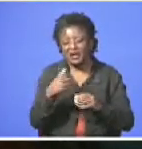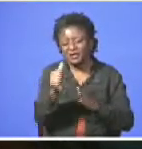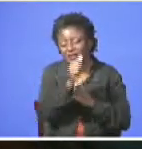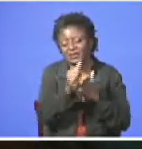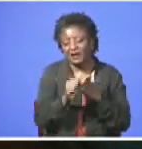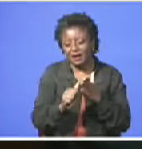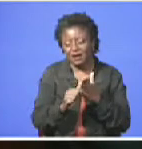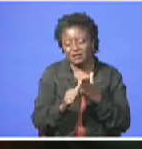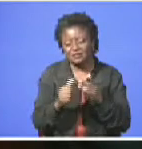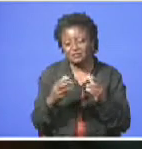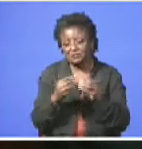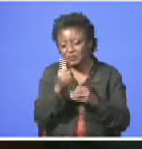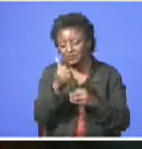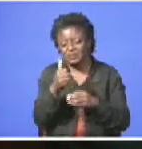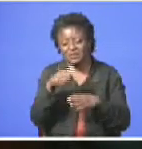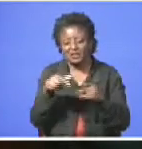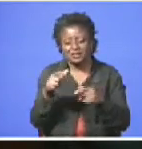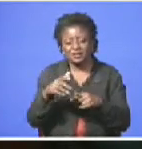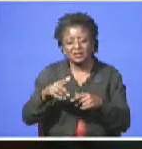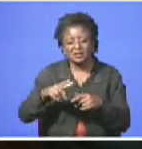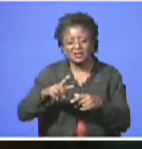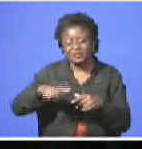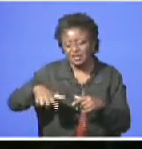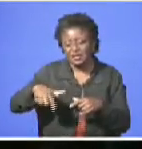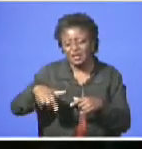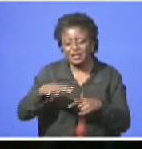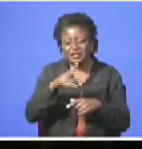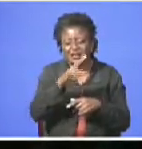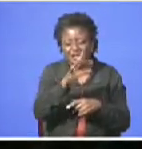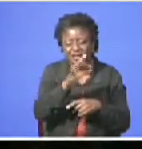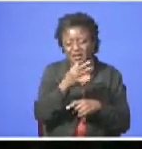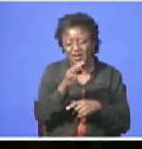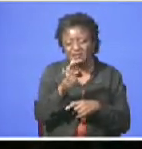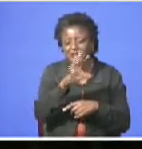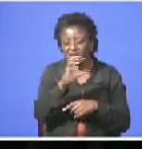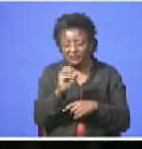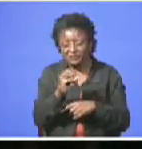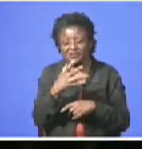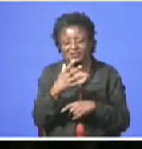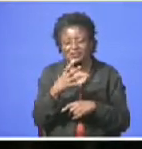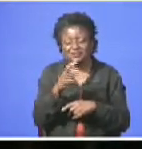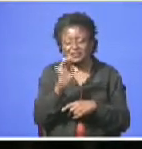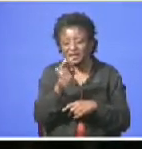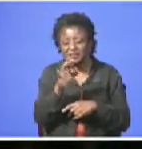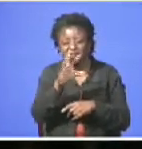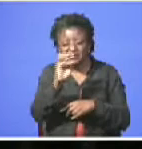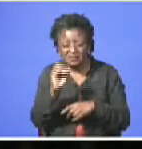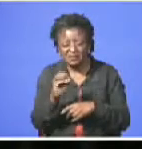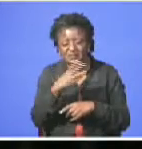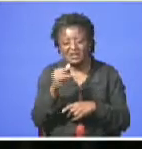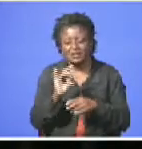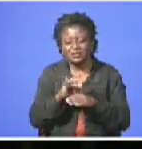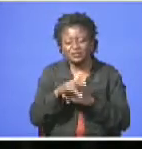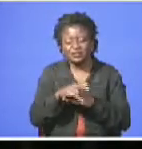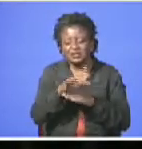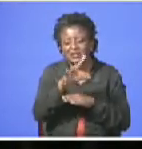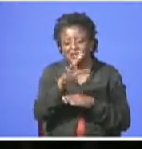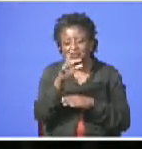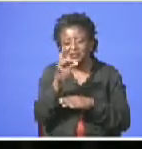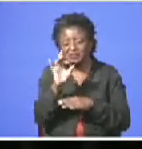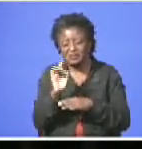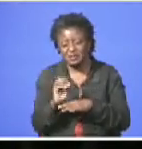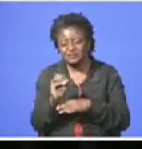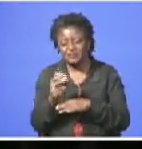in the late 1950s, 1960s, and early 70s. So this is a world away from where we